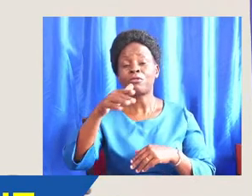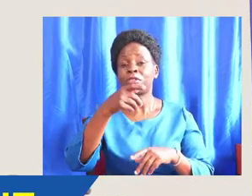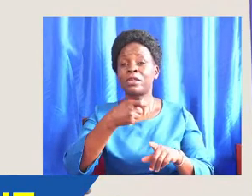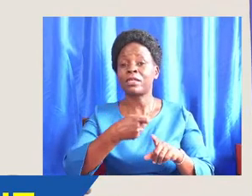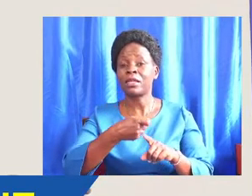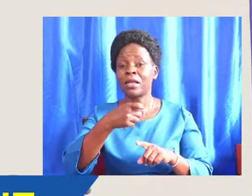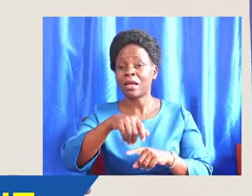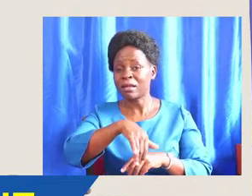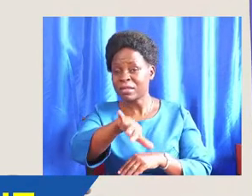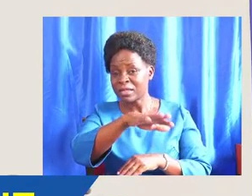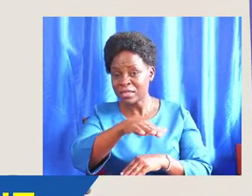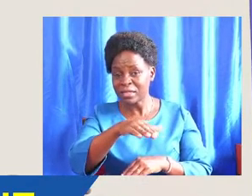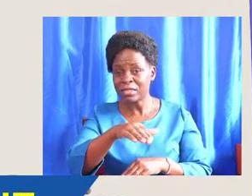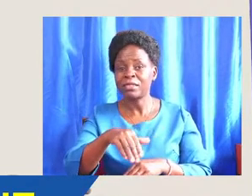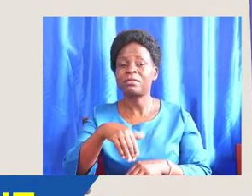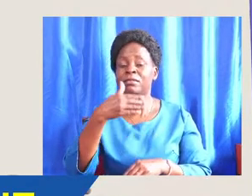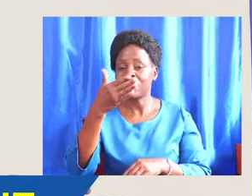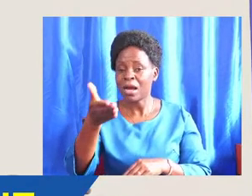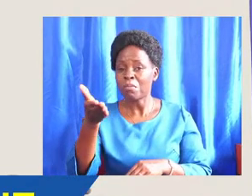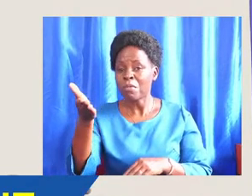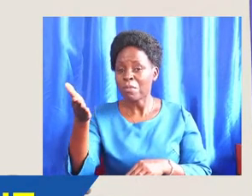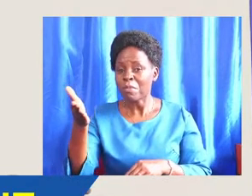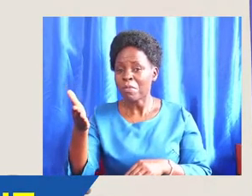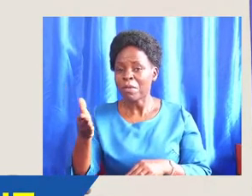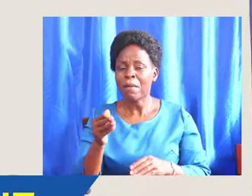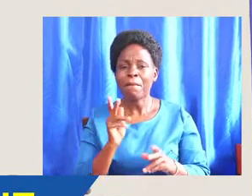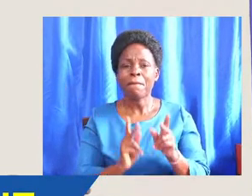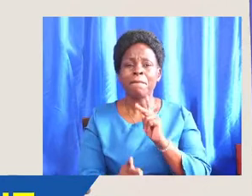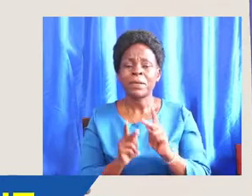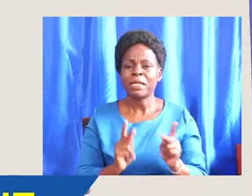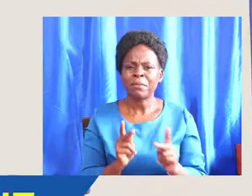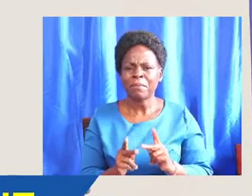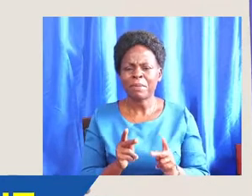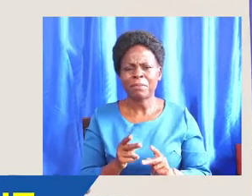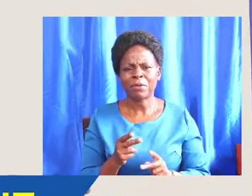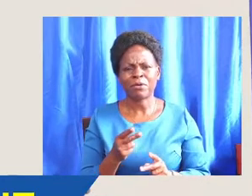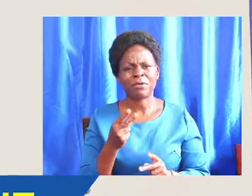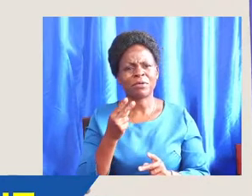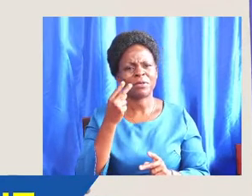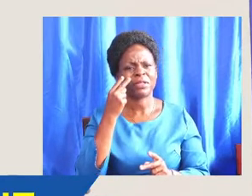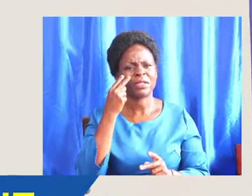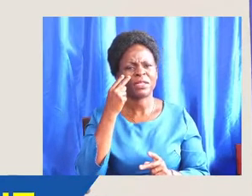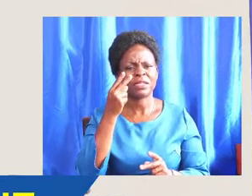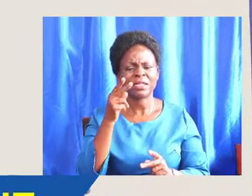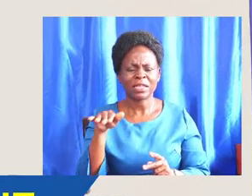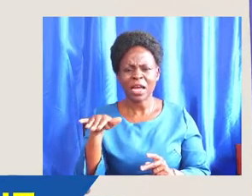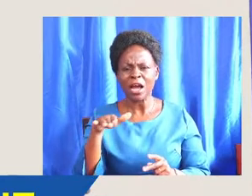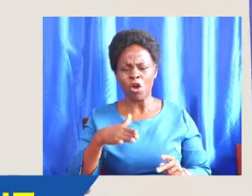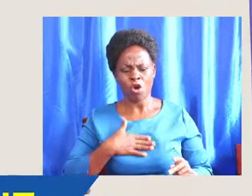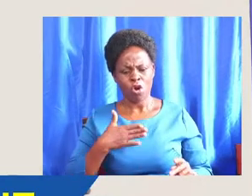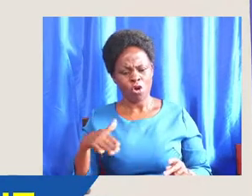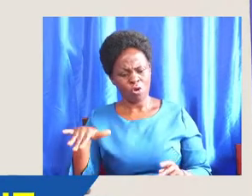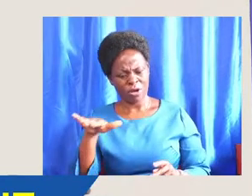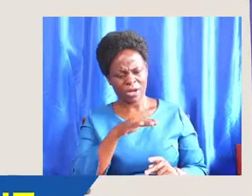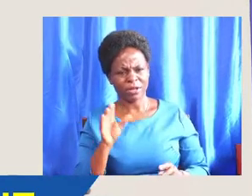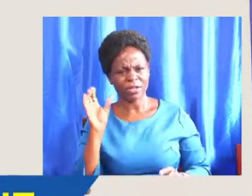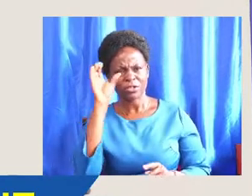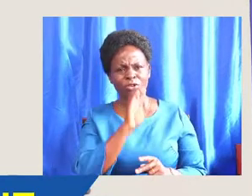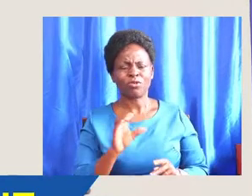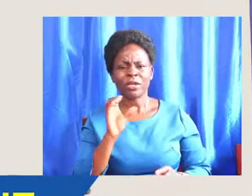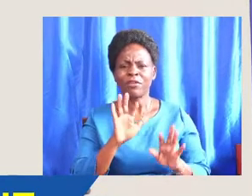is loss in the CBD. Yes, yes. And people are also looking at using their home areas for offices as